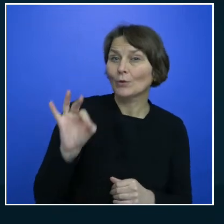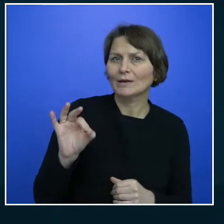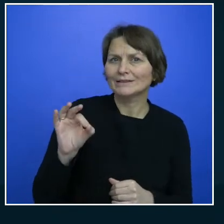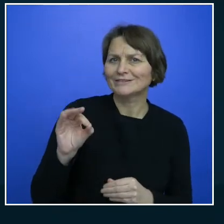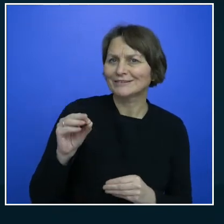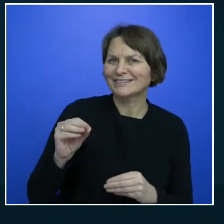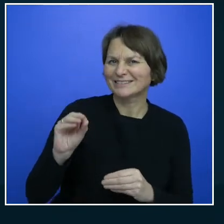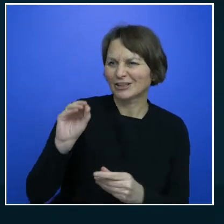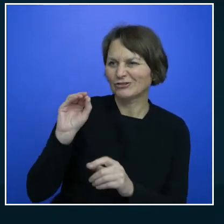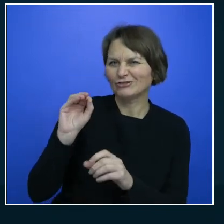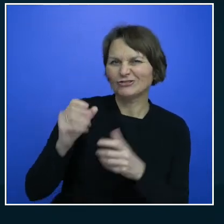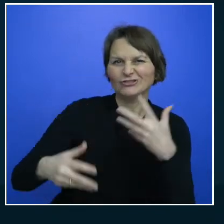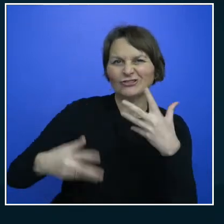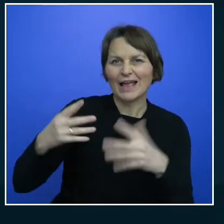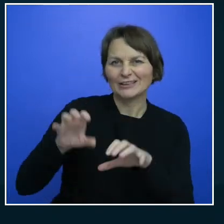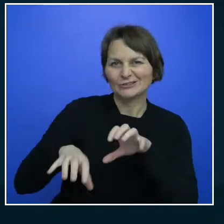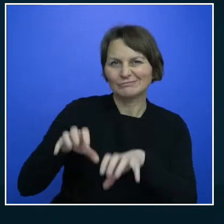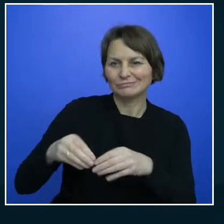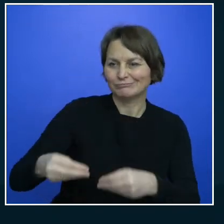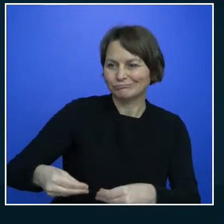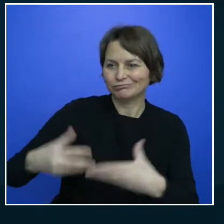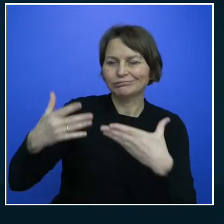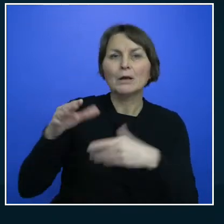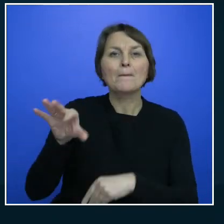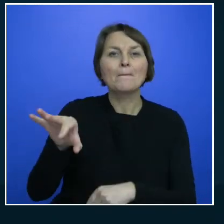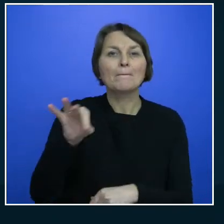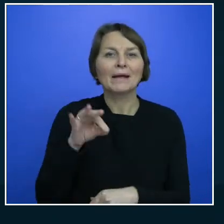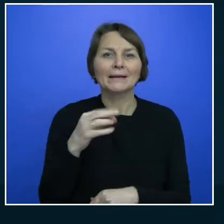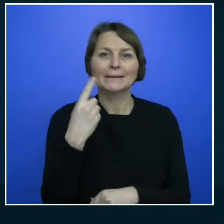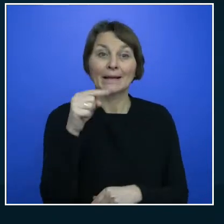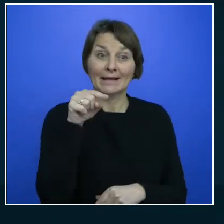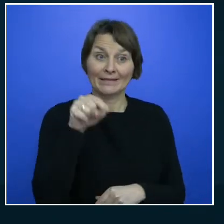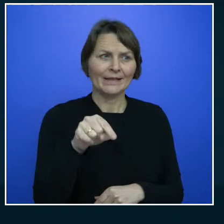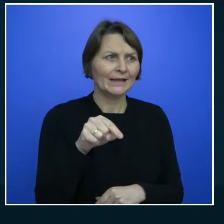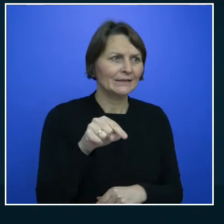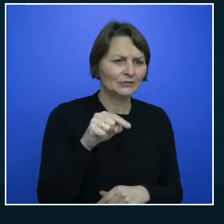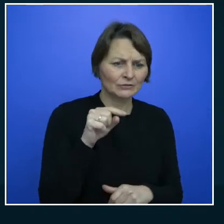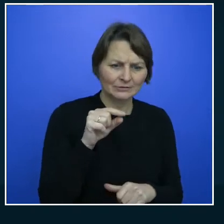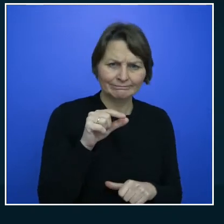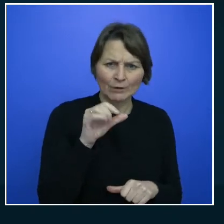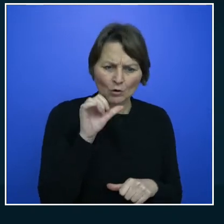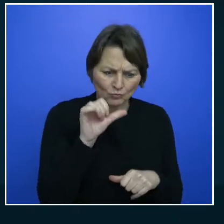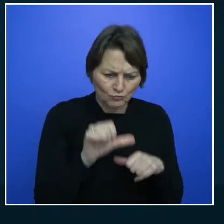find hardest to figure out for this entire process?